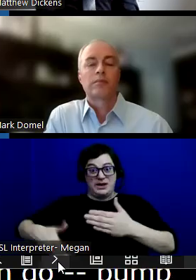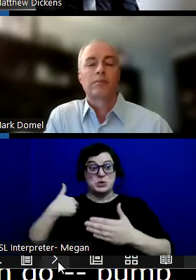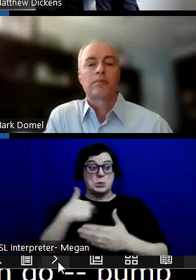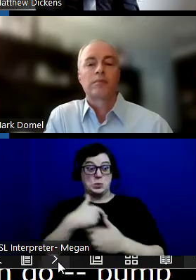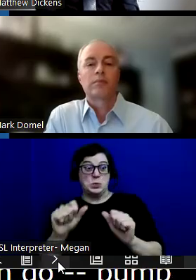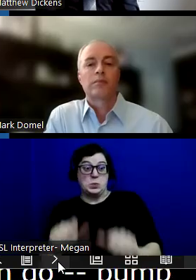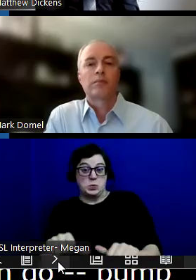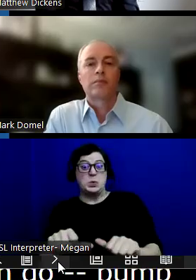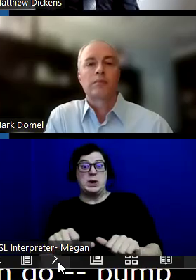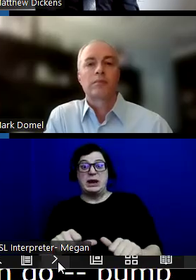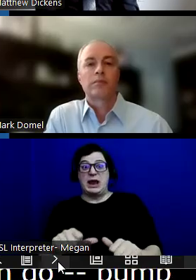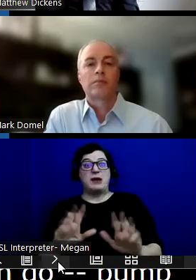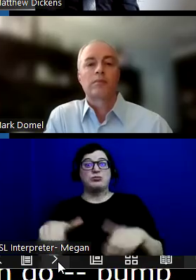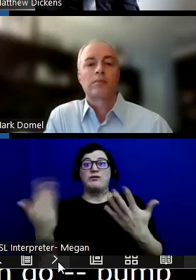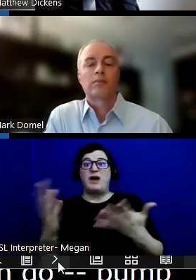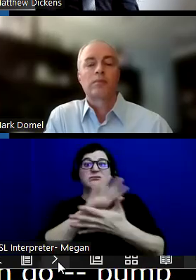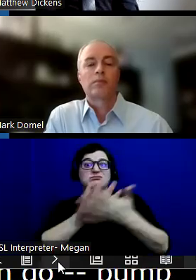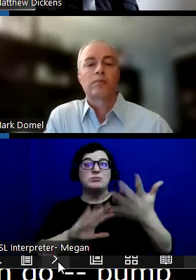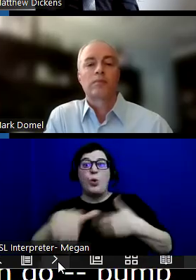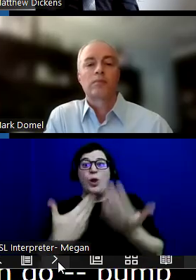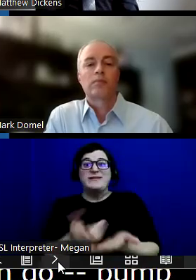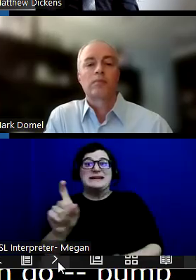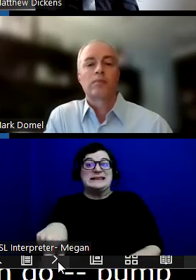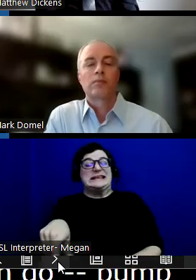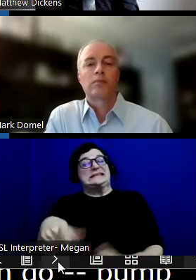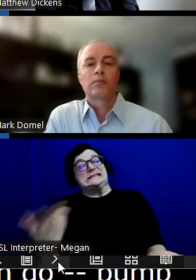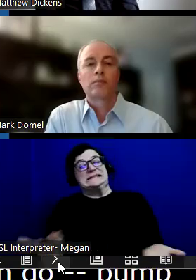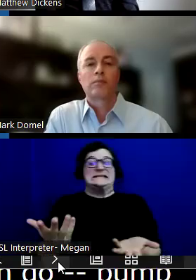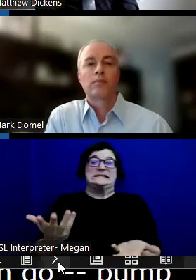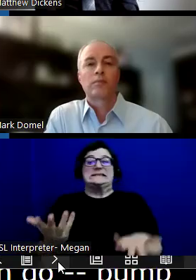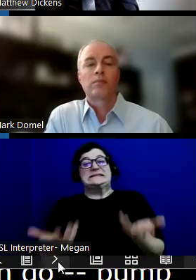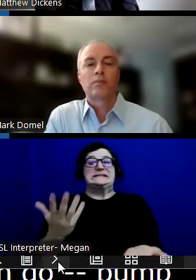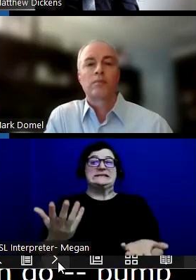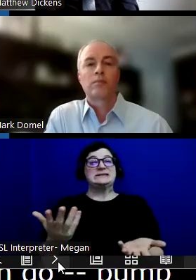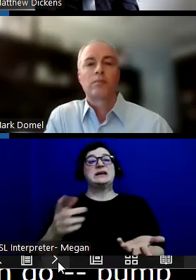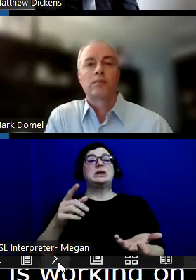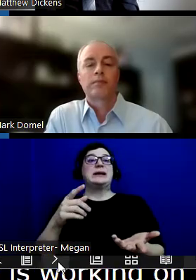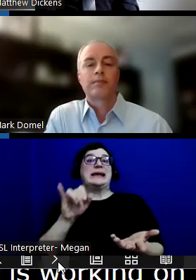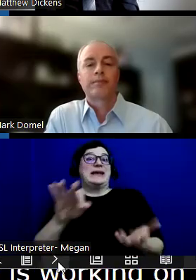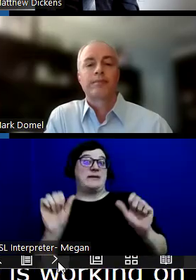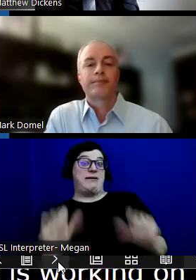to meet those needs as well. But they will be asked, and if we can meet those needs, we will.